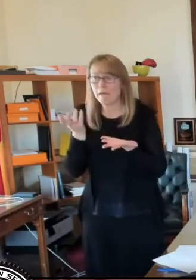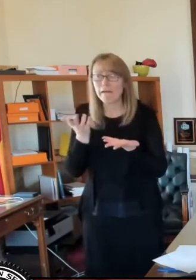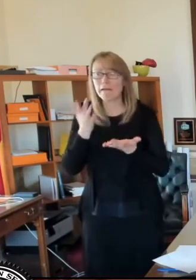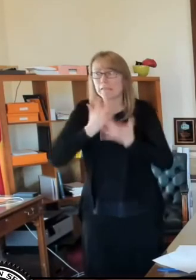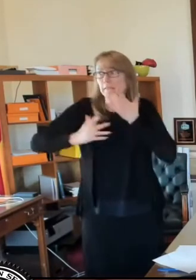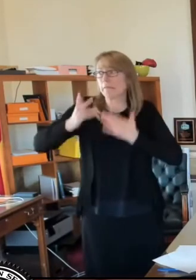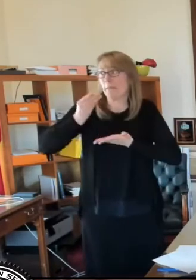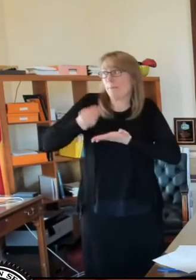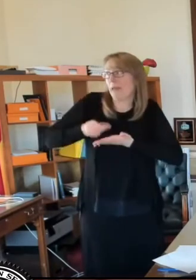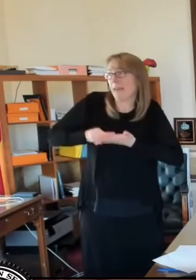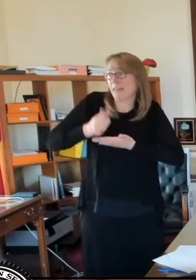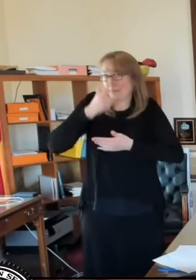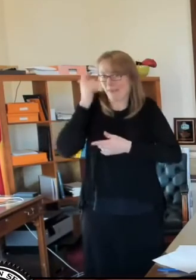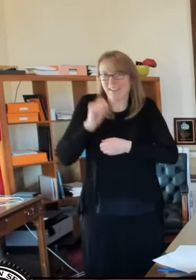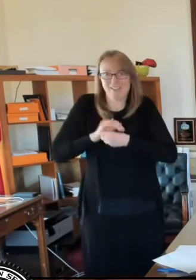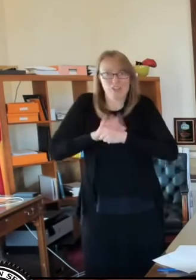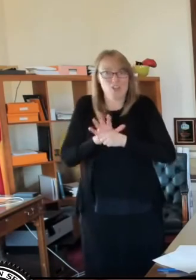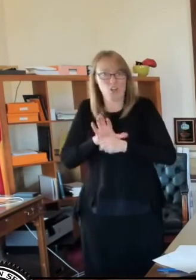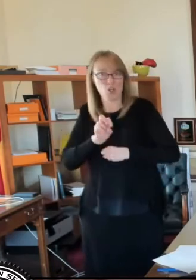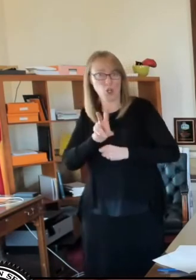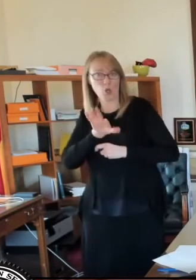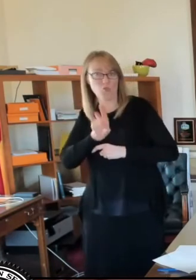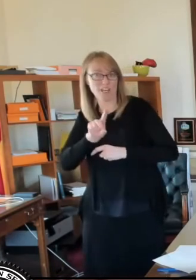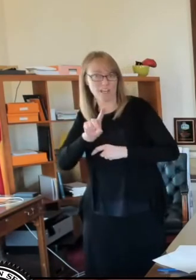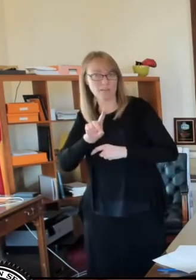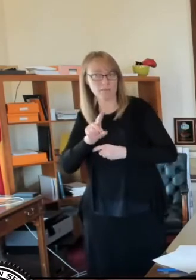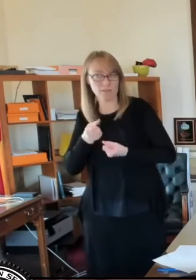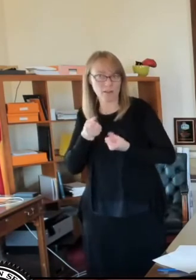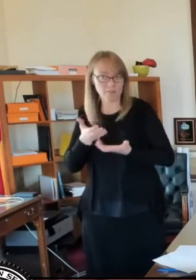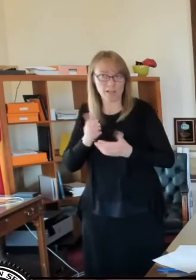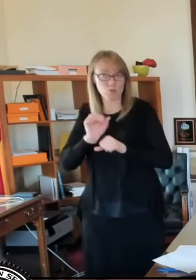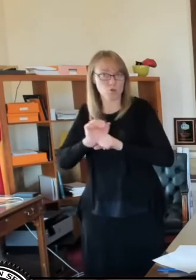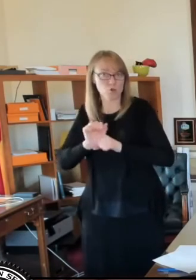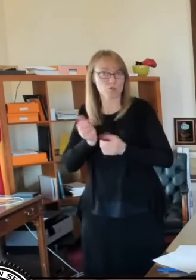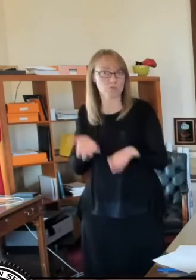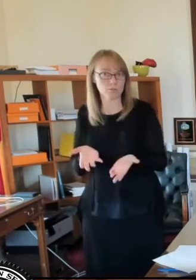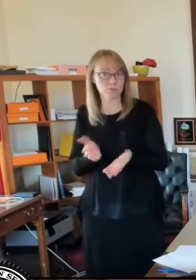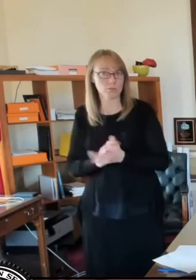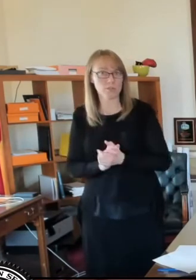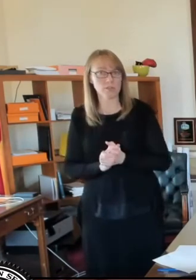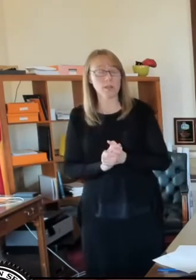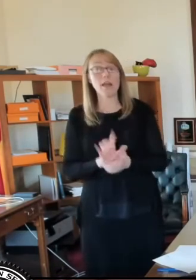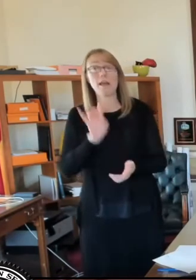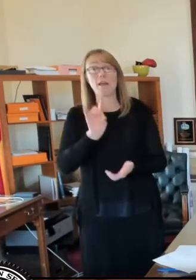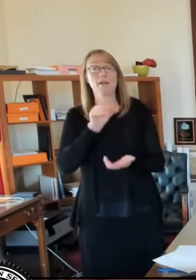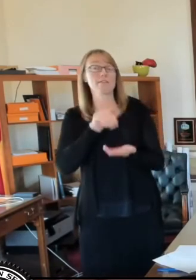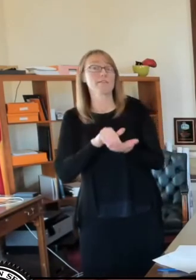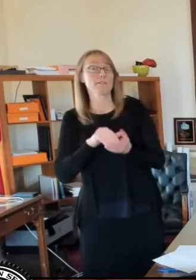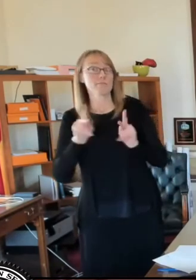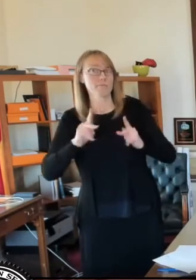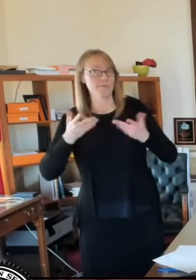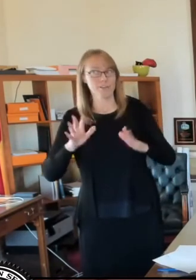reduced to make sure that they have already applied. I mean, 8,000 people have applied.